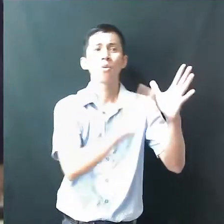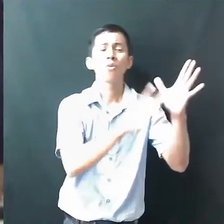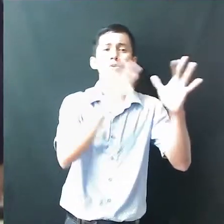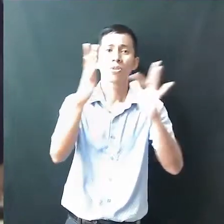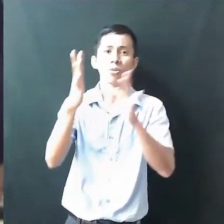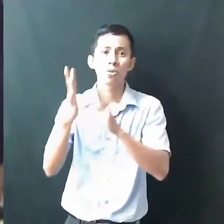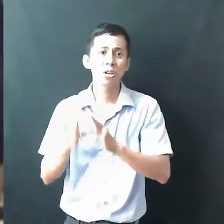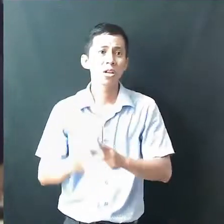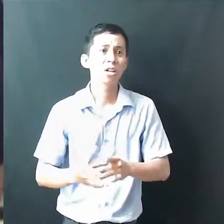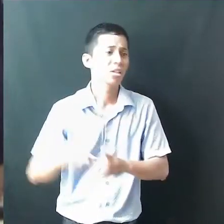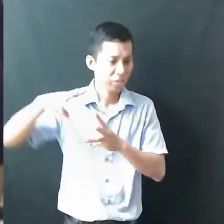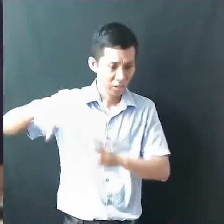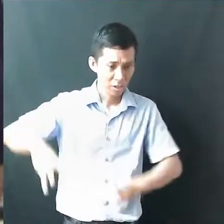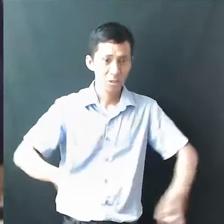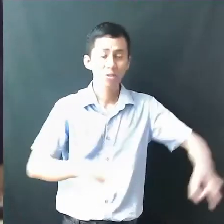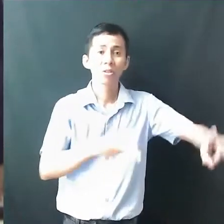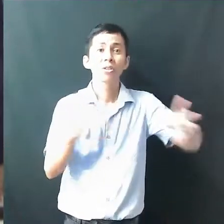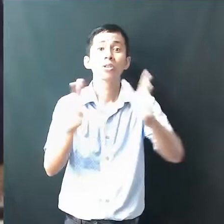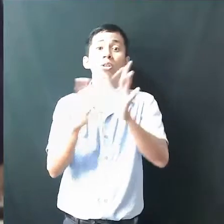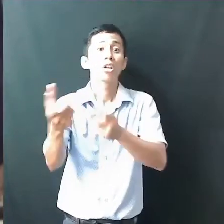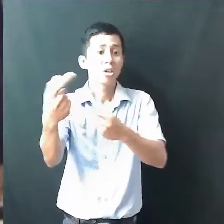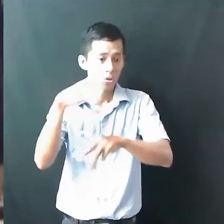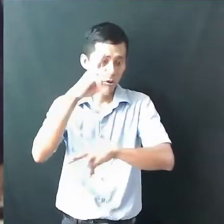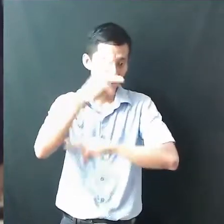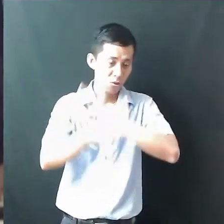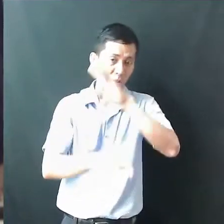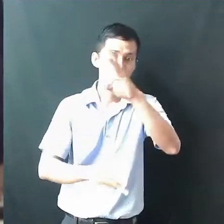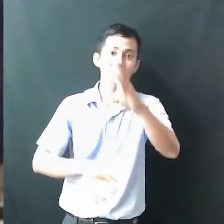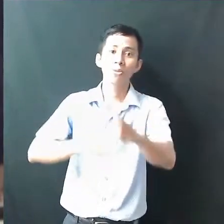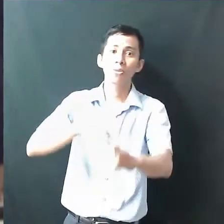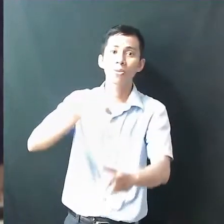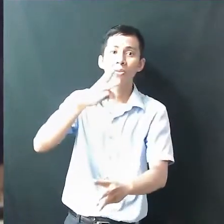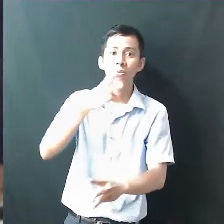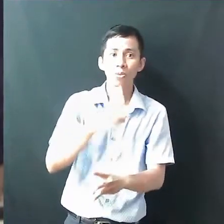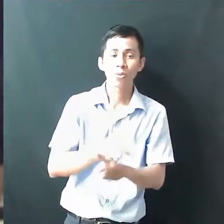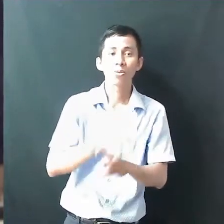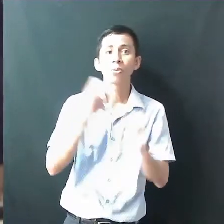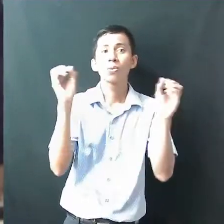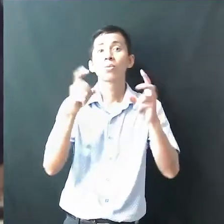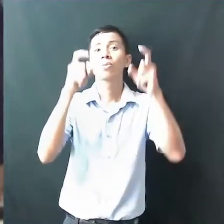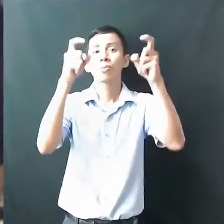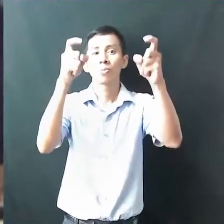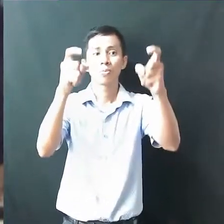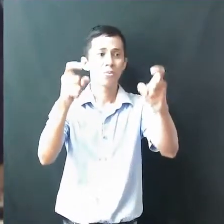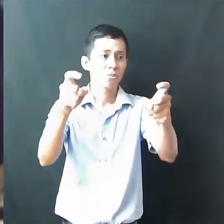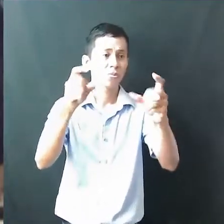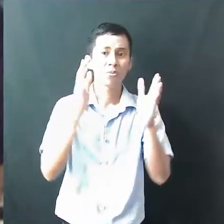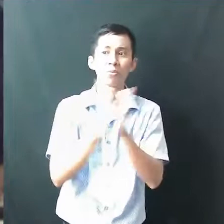amazing the way he came? No crown, no throne, no big